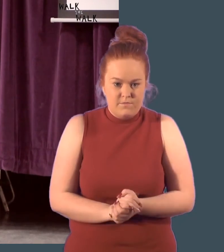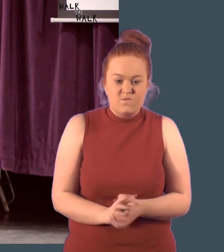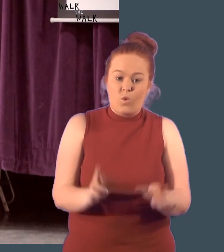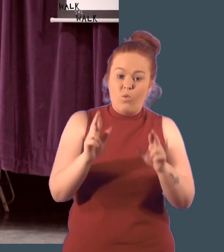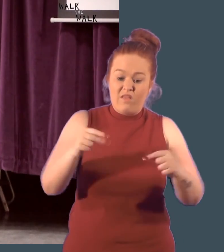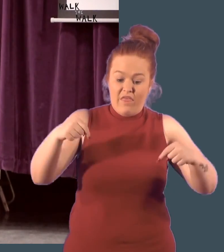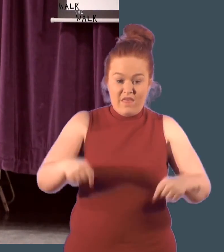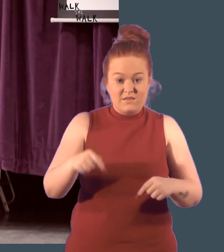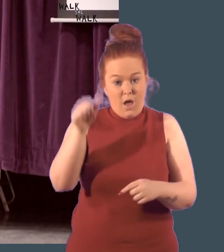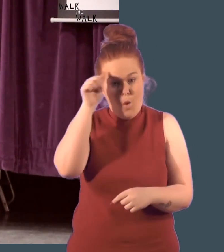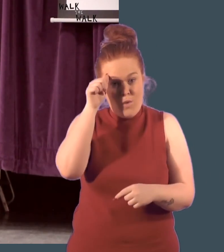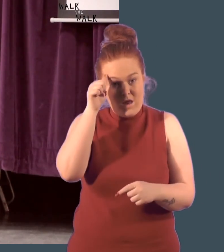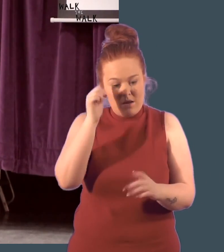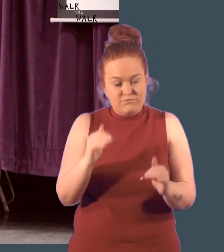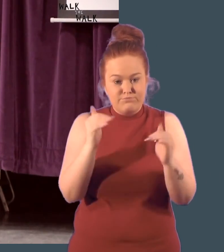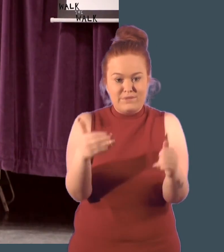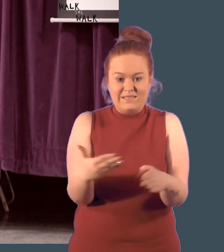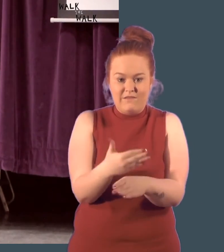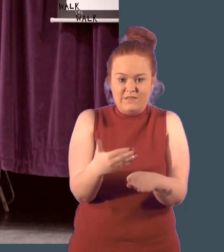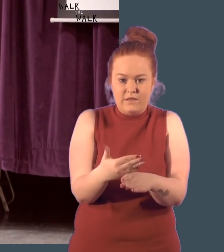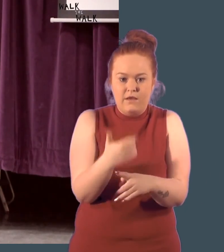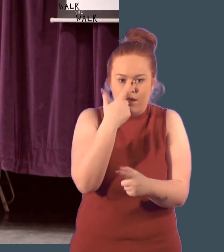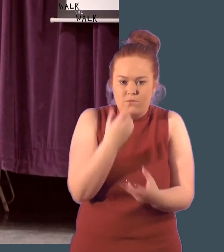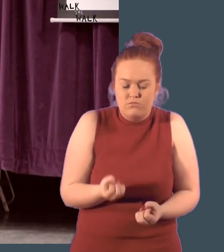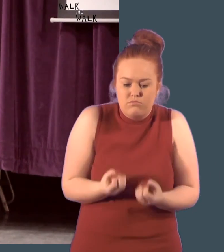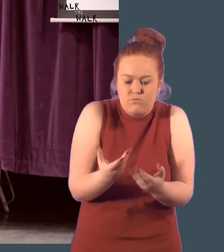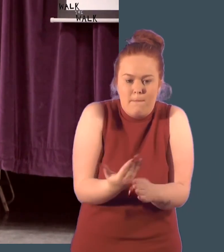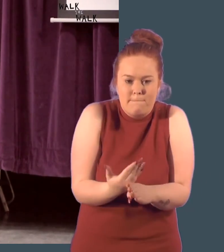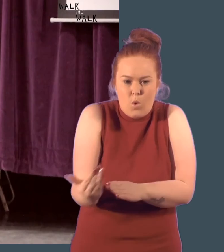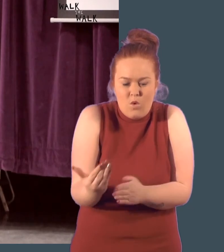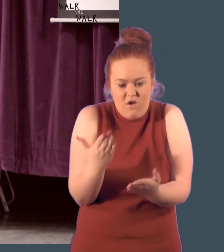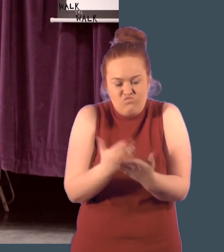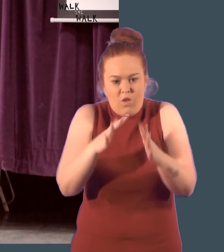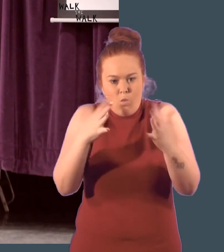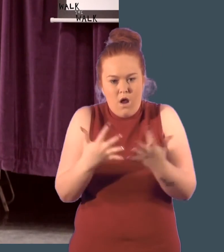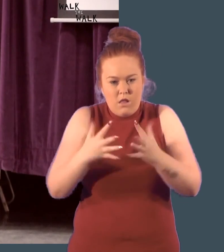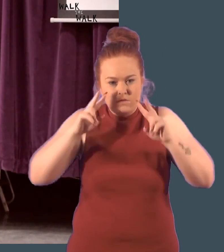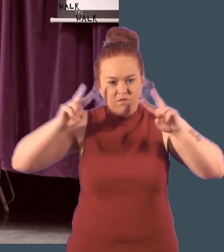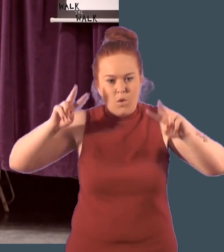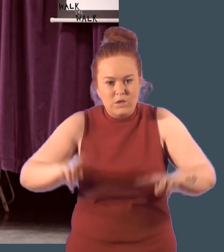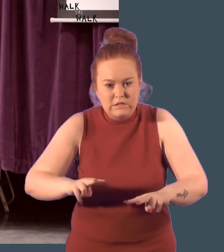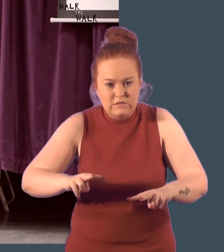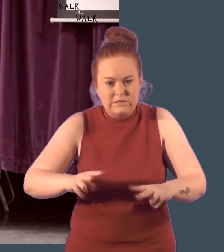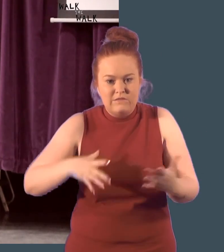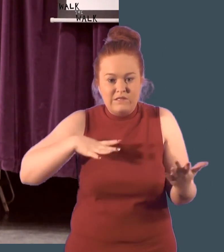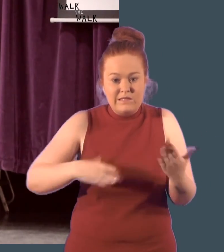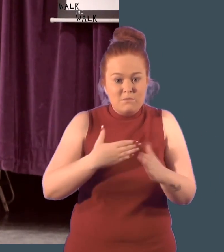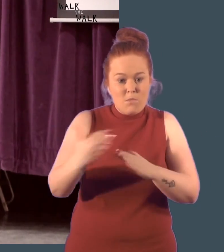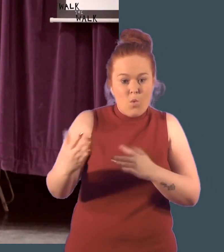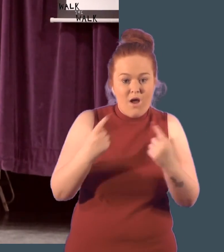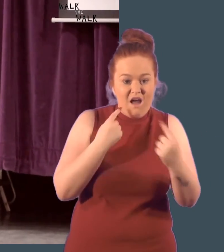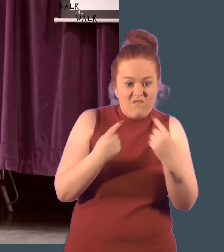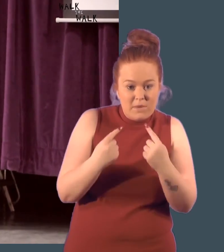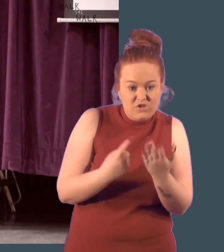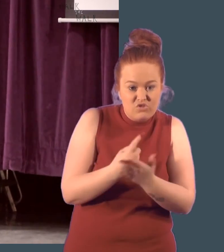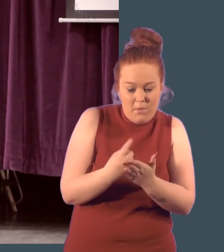doing? So hopefully this is a kind of an awareness raising activity that gives everything a bit more of a real